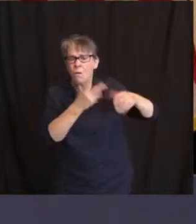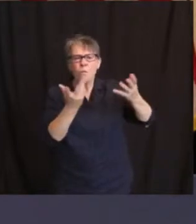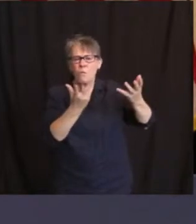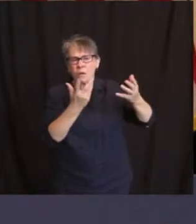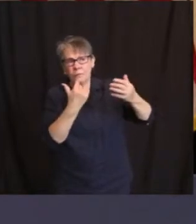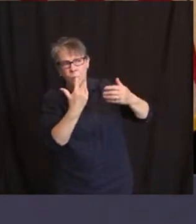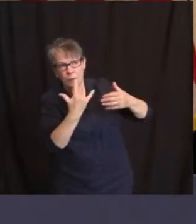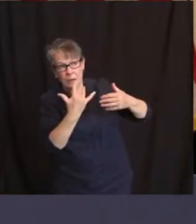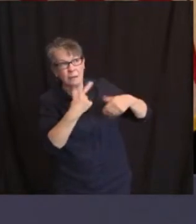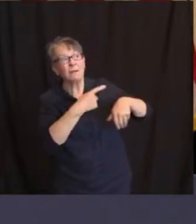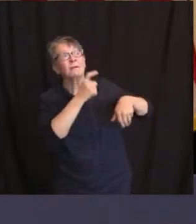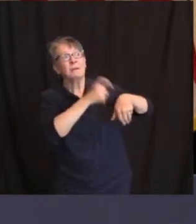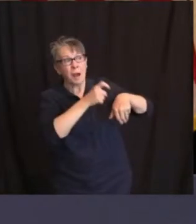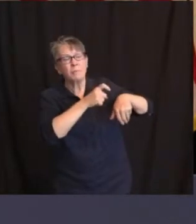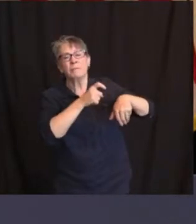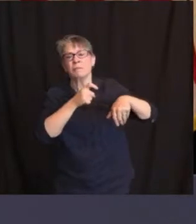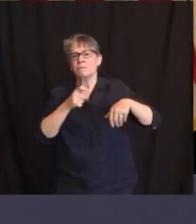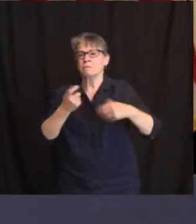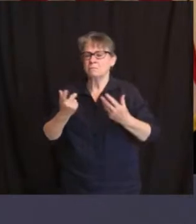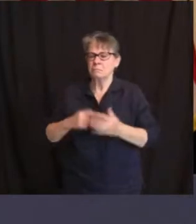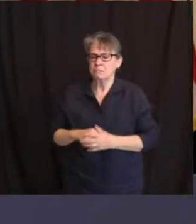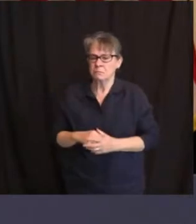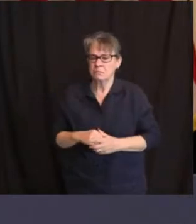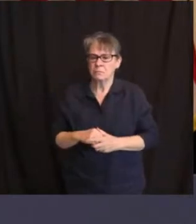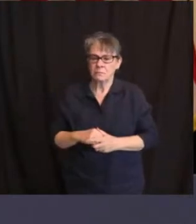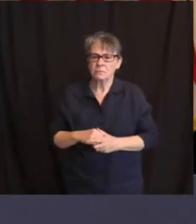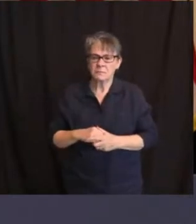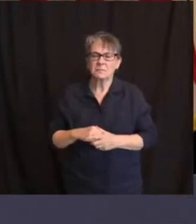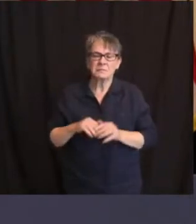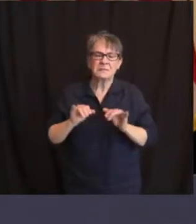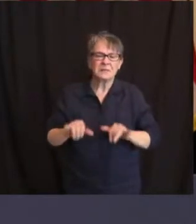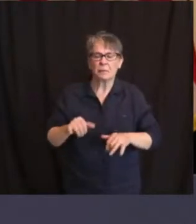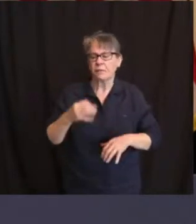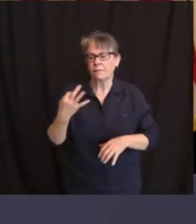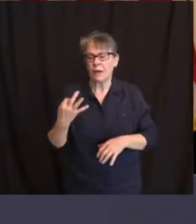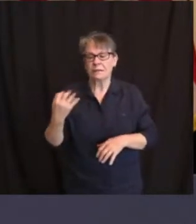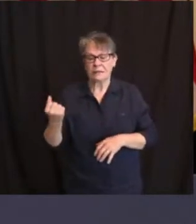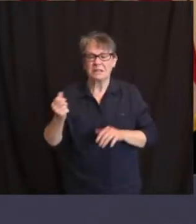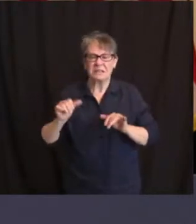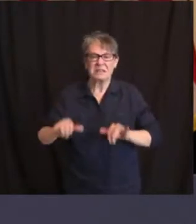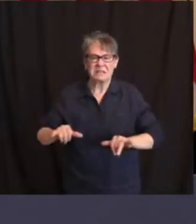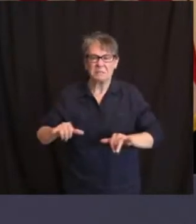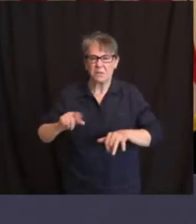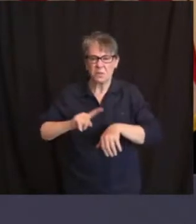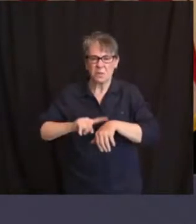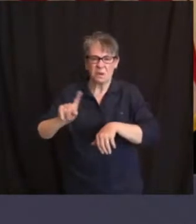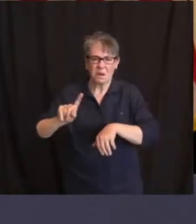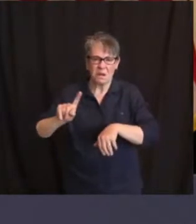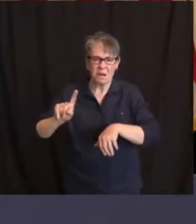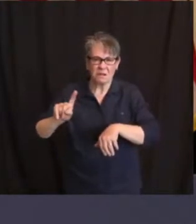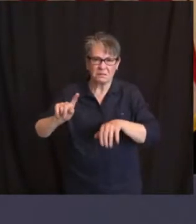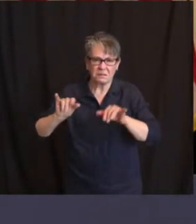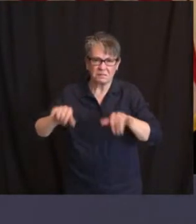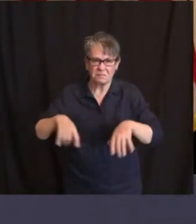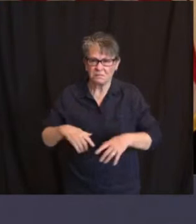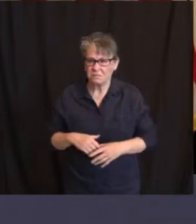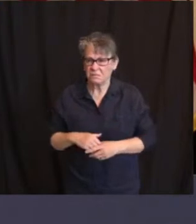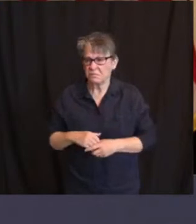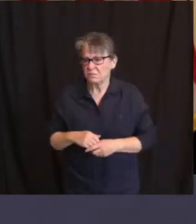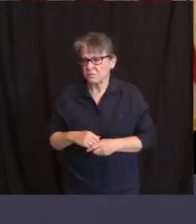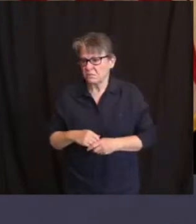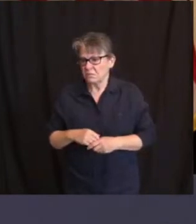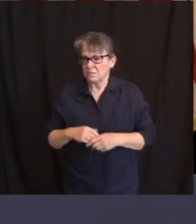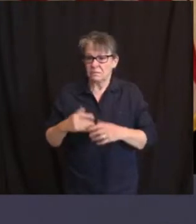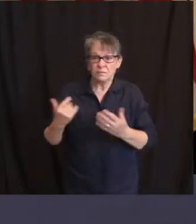Saturday. We'll stay with the regular pattern. If you all could limit just so we can get through this, we got a big crowd here today. Nikita,